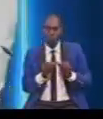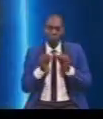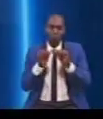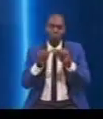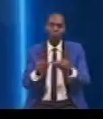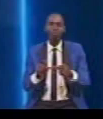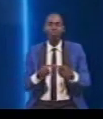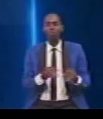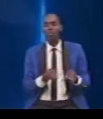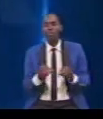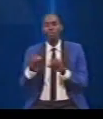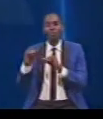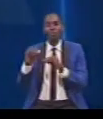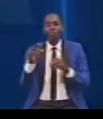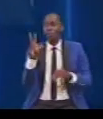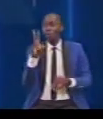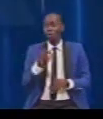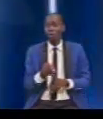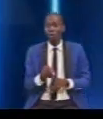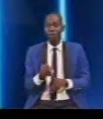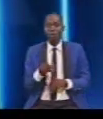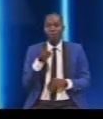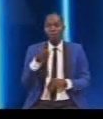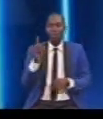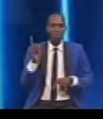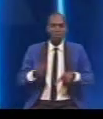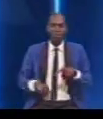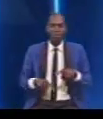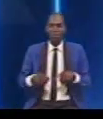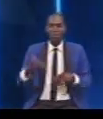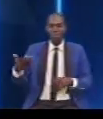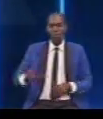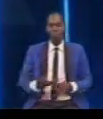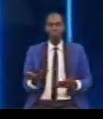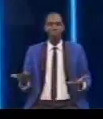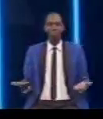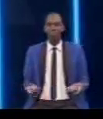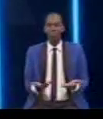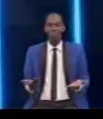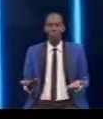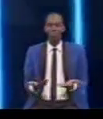moving. Now you are welcome here.